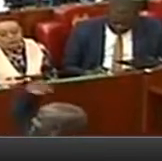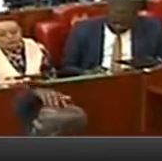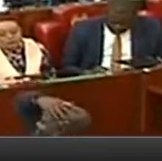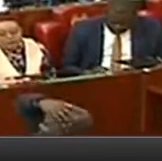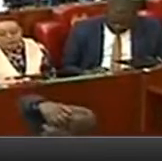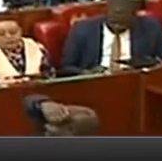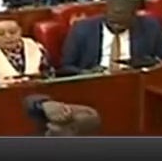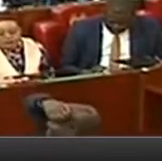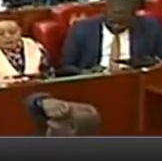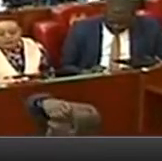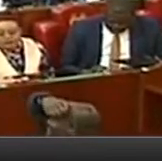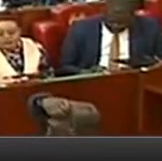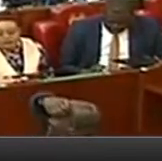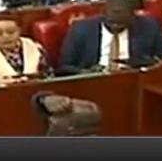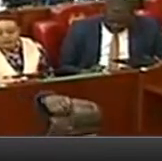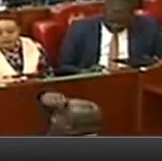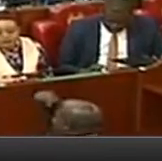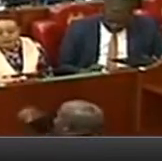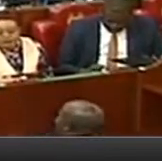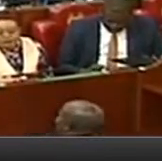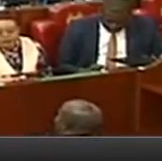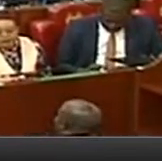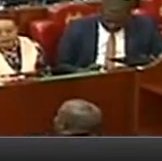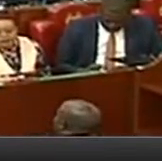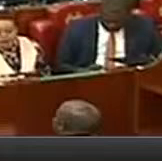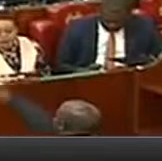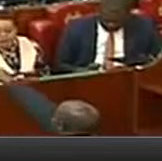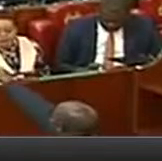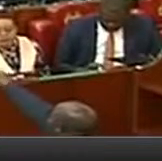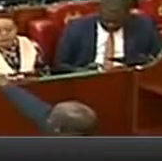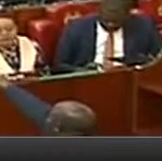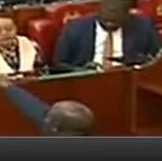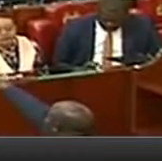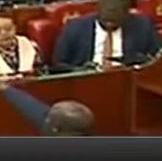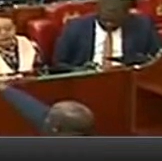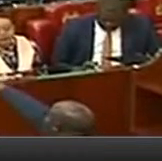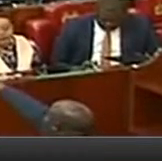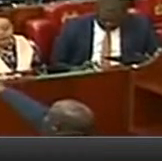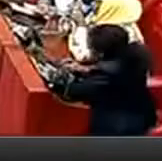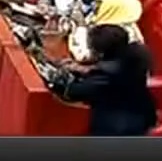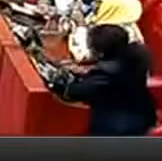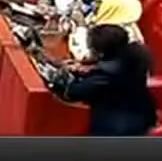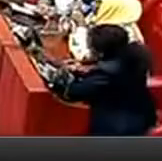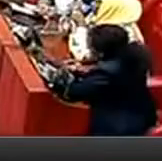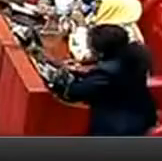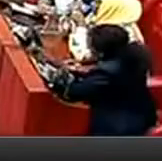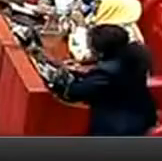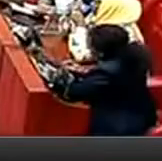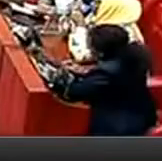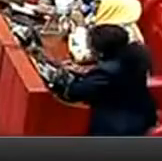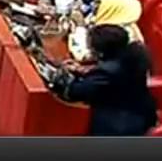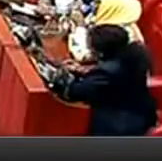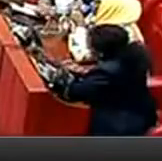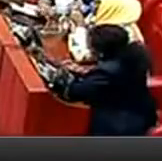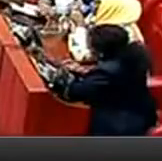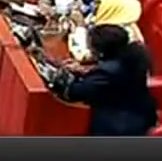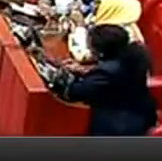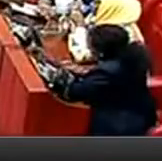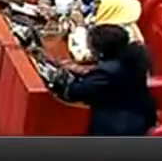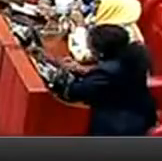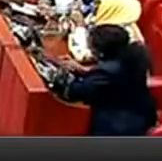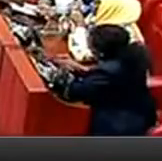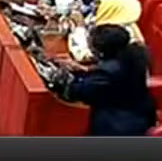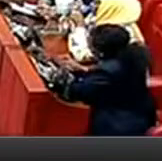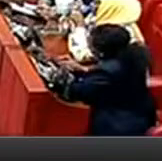the University of Pretoria in South Africa. His professional affiliations include membership of the